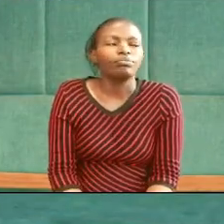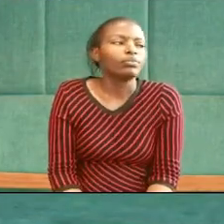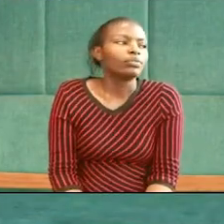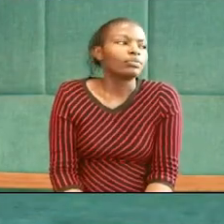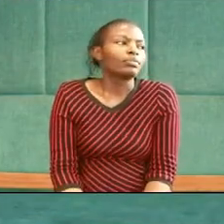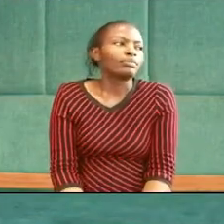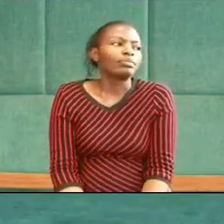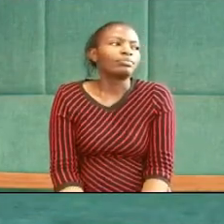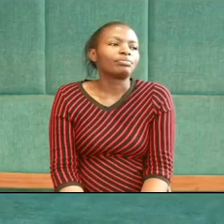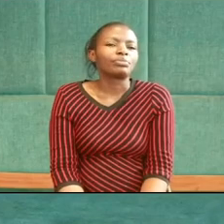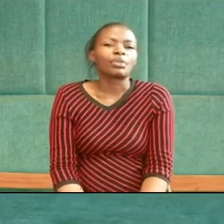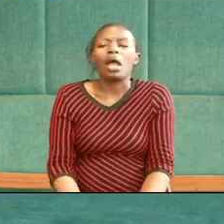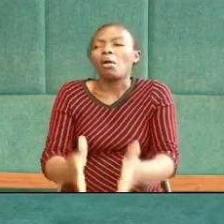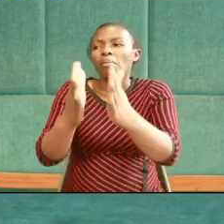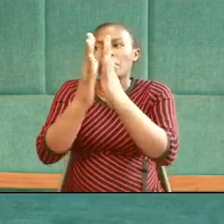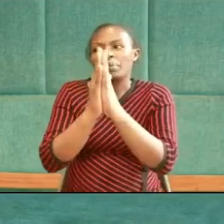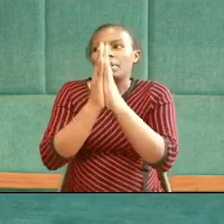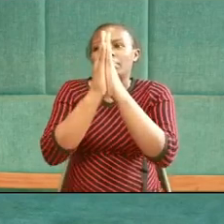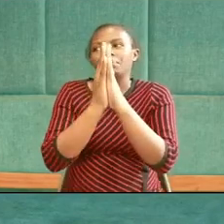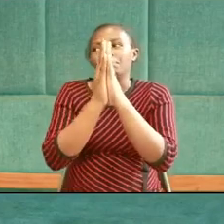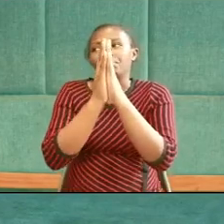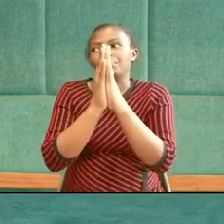Can someone pray for us, please?